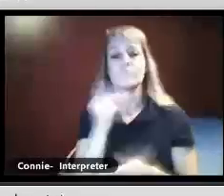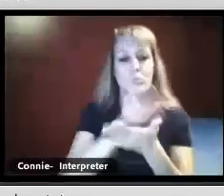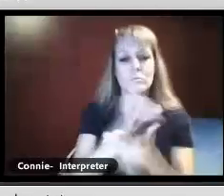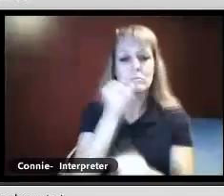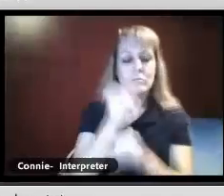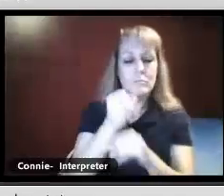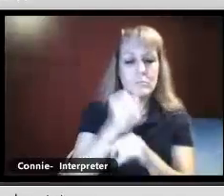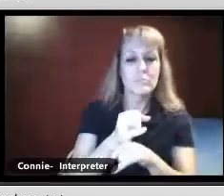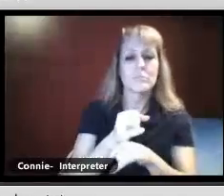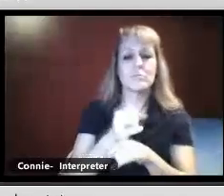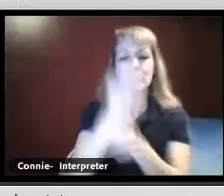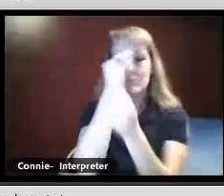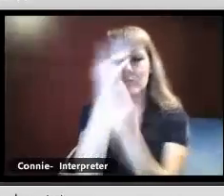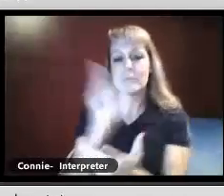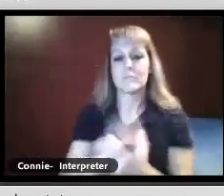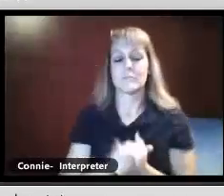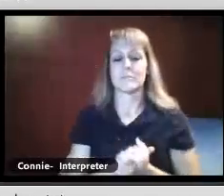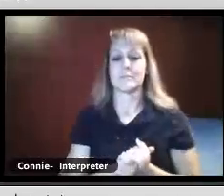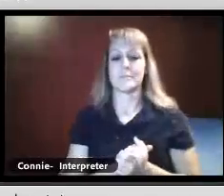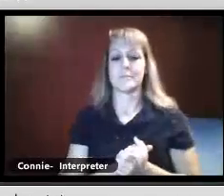academic material.